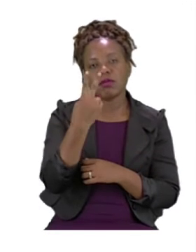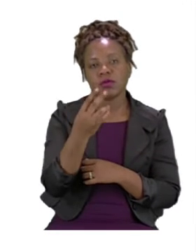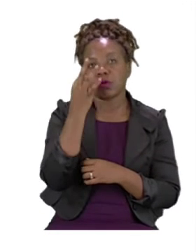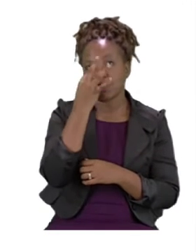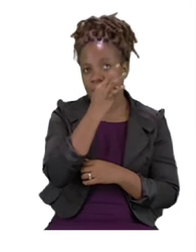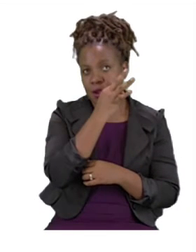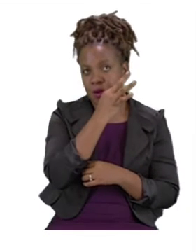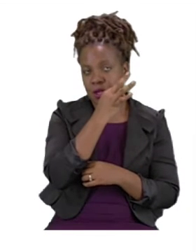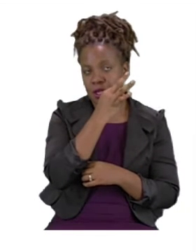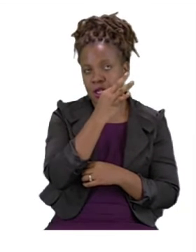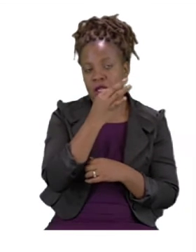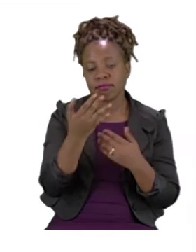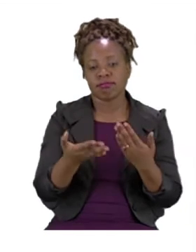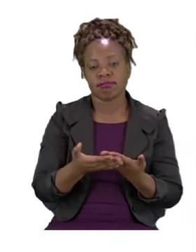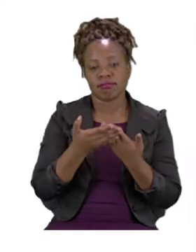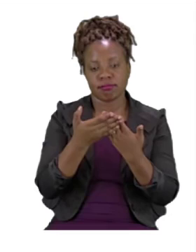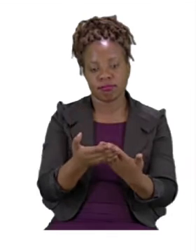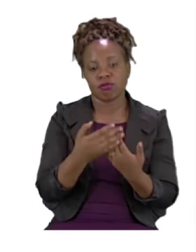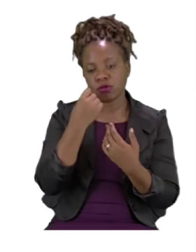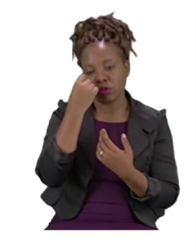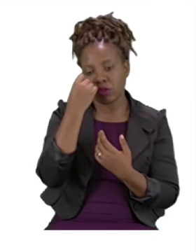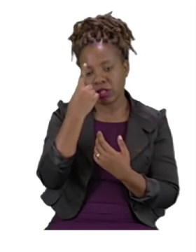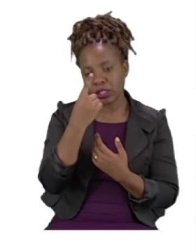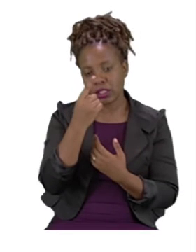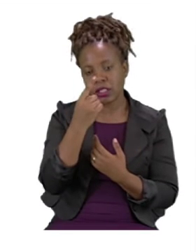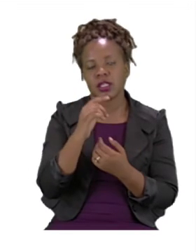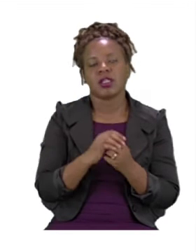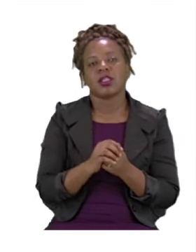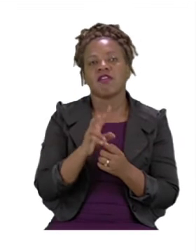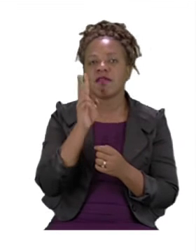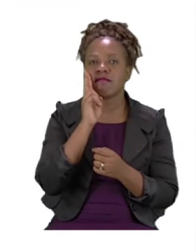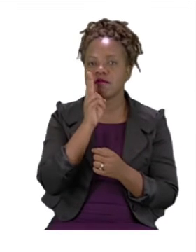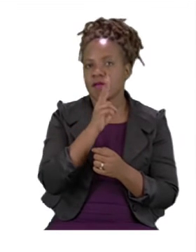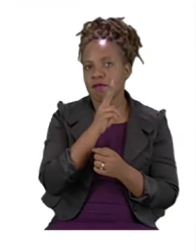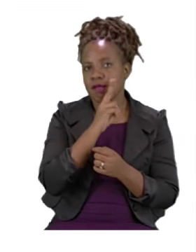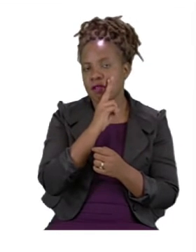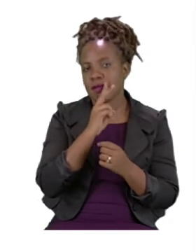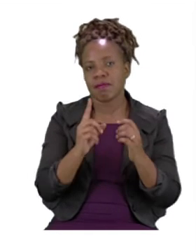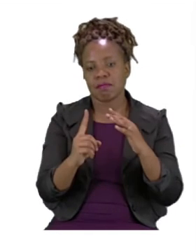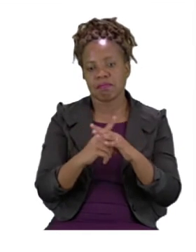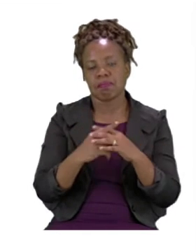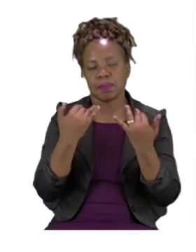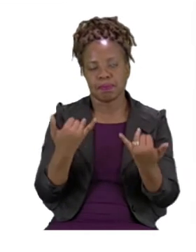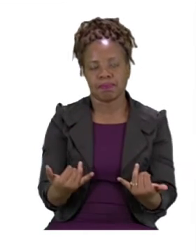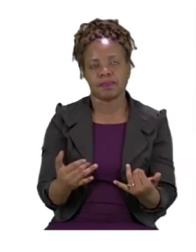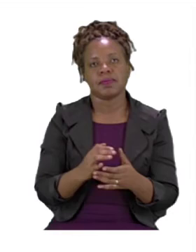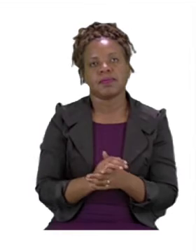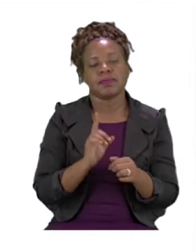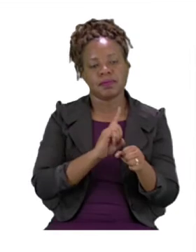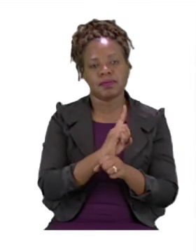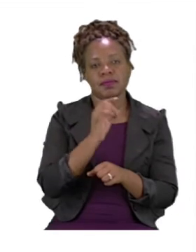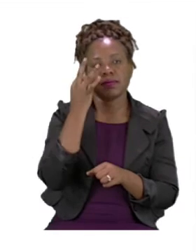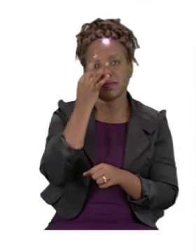us understand the present simple tense. Let's take a look at the first flower. The